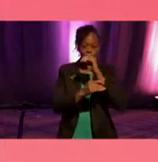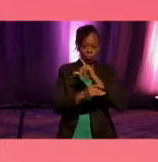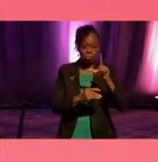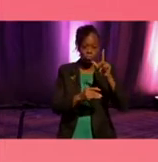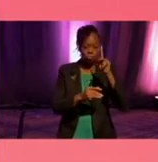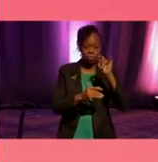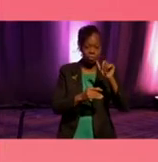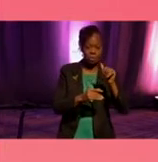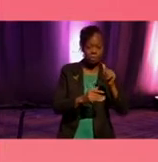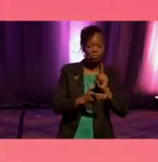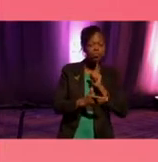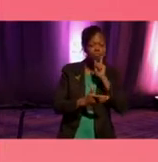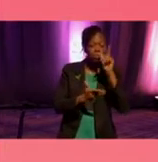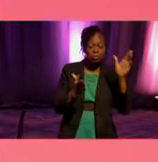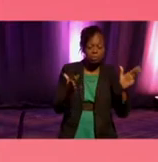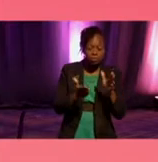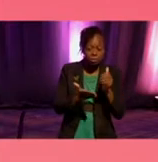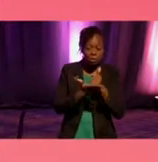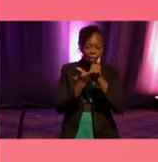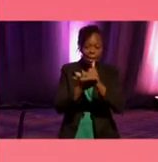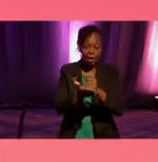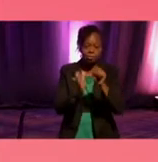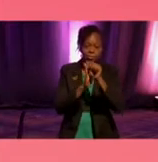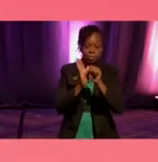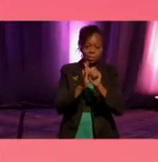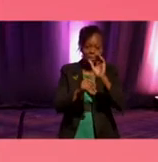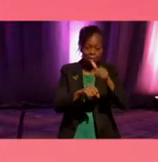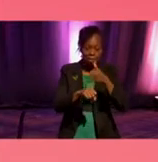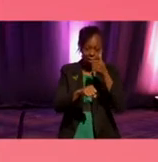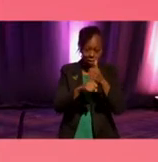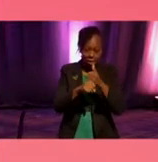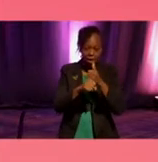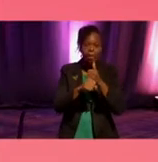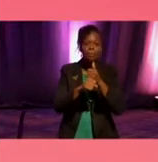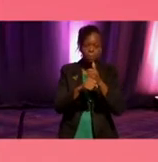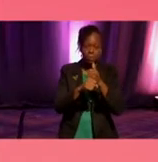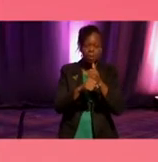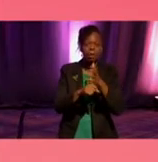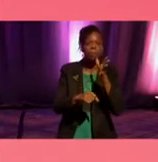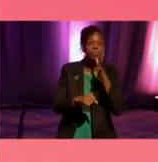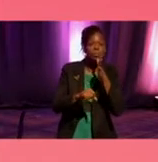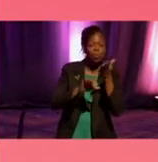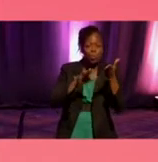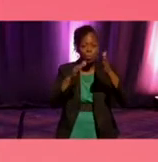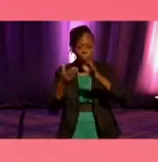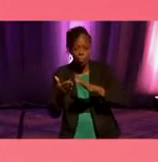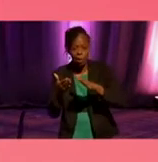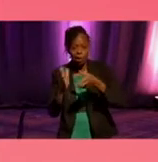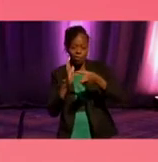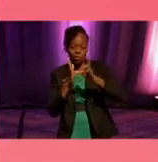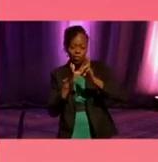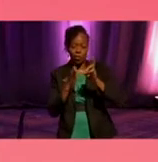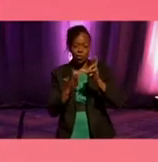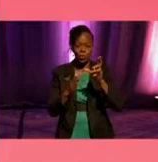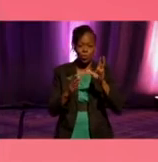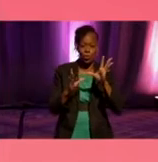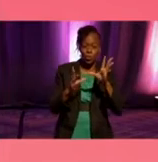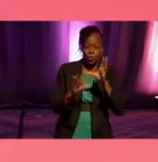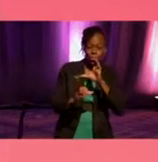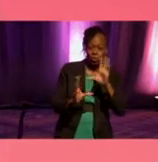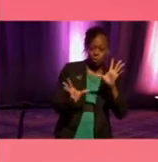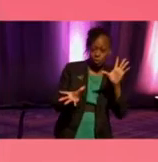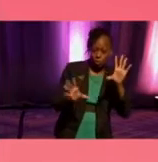their states to create the Maternal Mortality Review Committee that will provide the data that we need to take